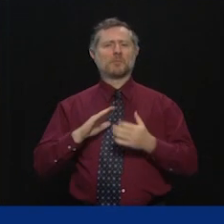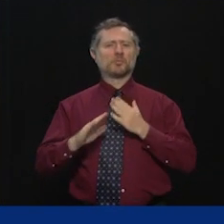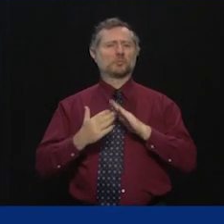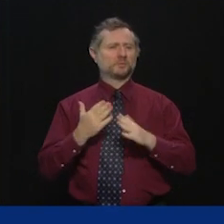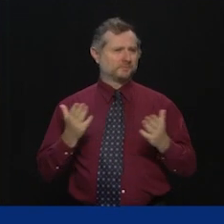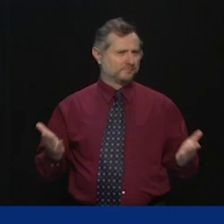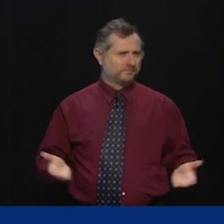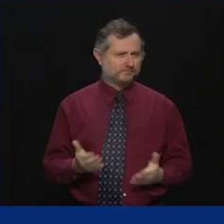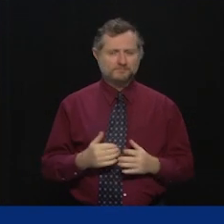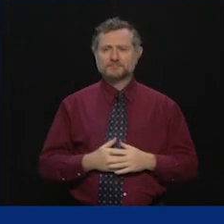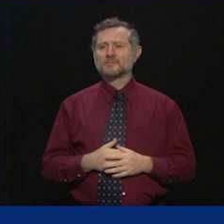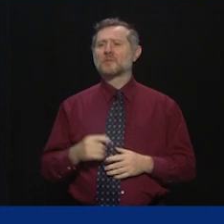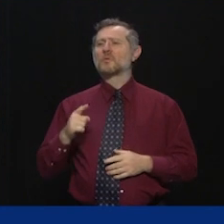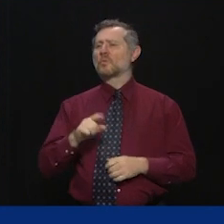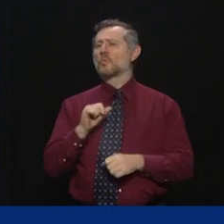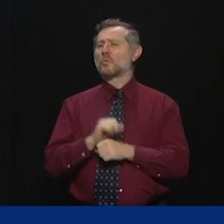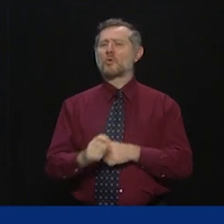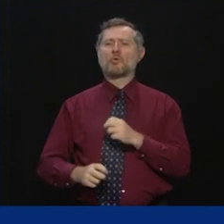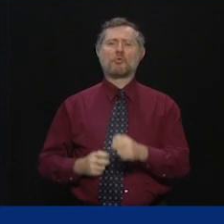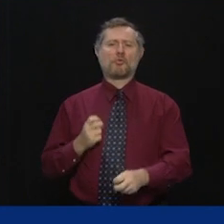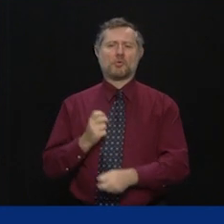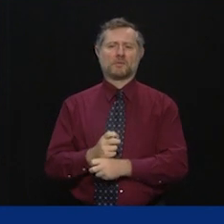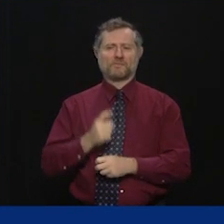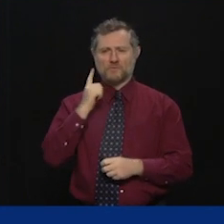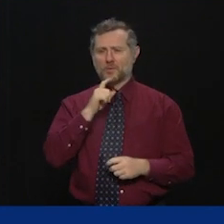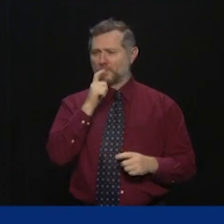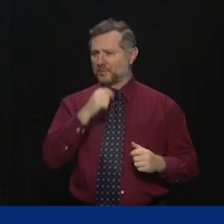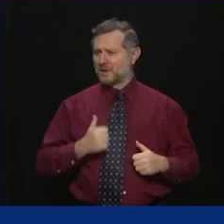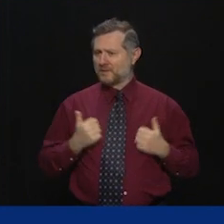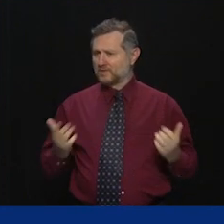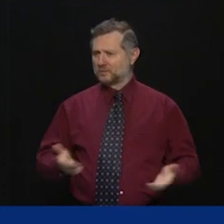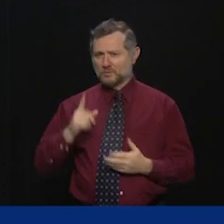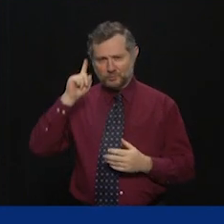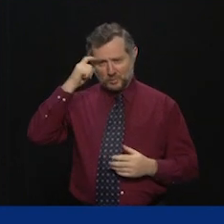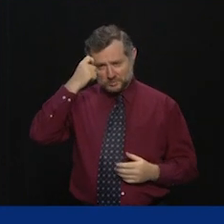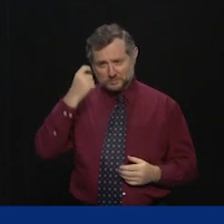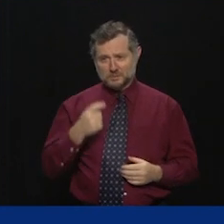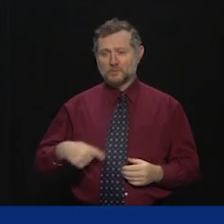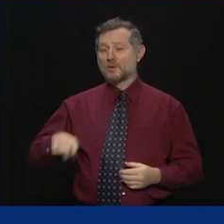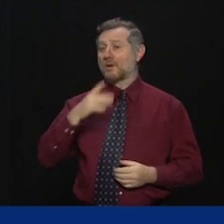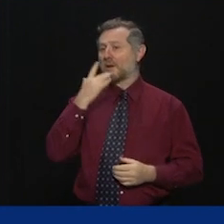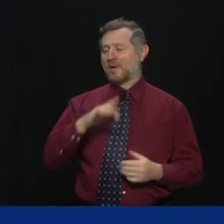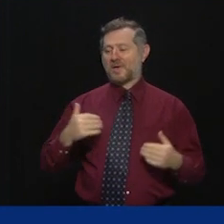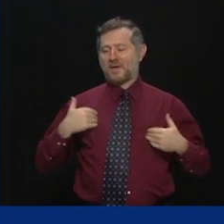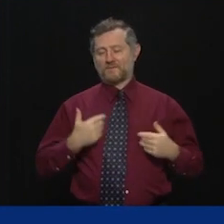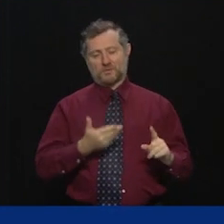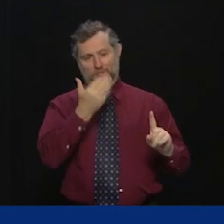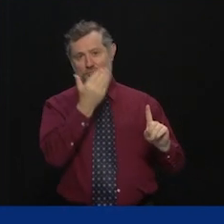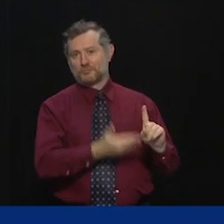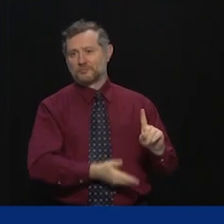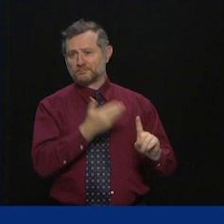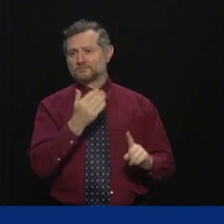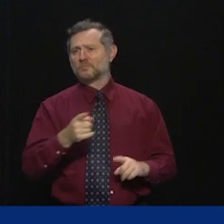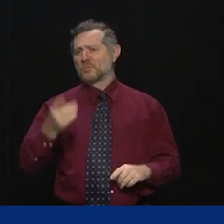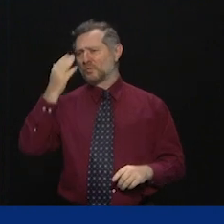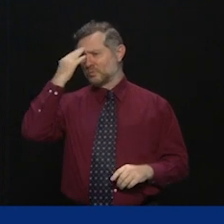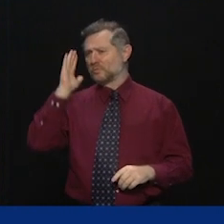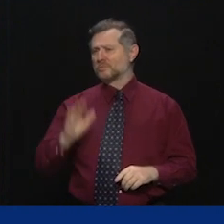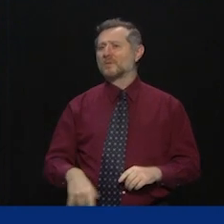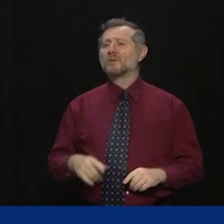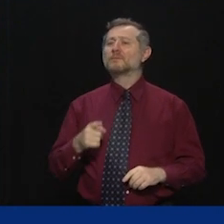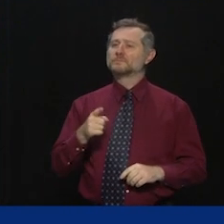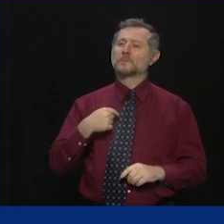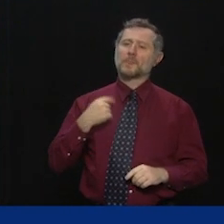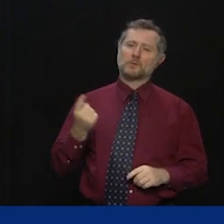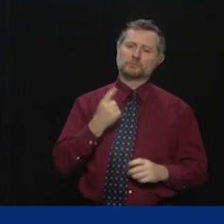how hard you have fought for the people of the Bronx. And they were blessed to have you, fortunate to have you. I know they know that. But I've always cherished